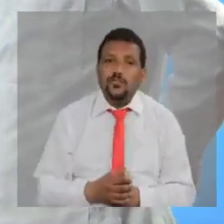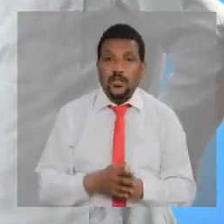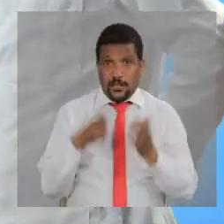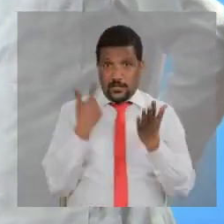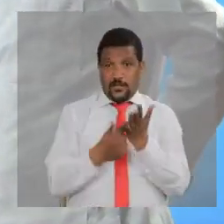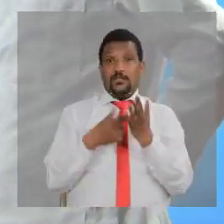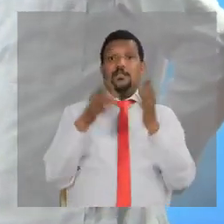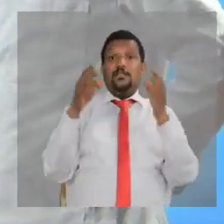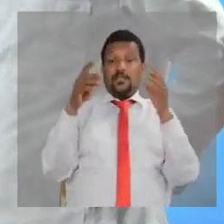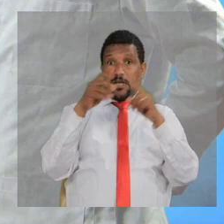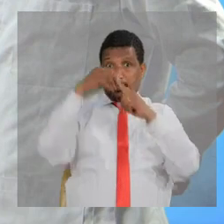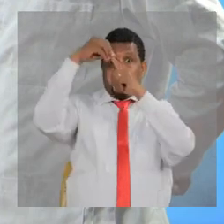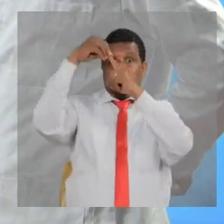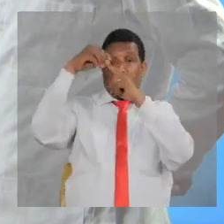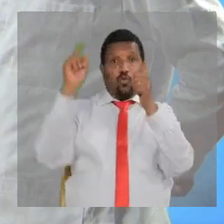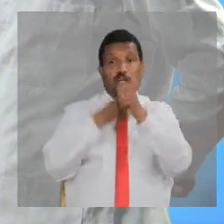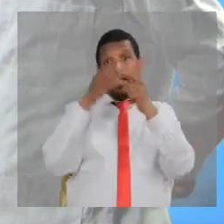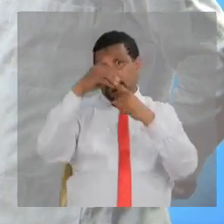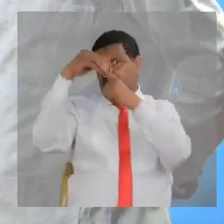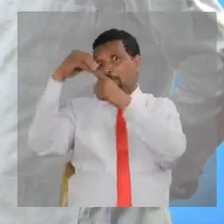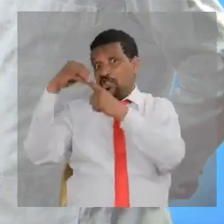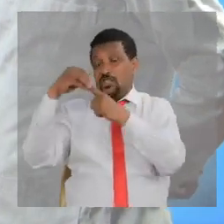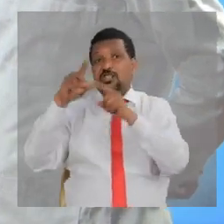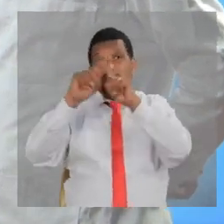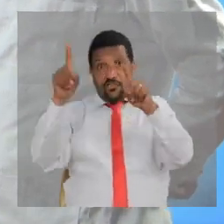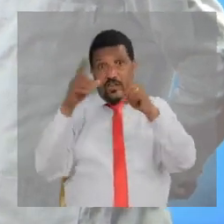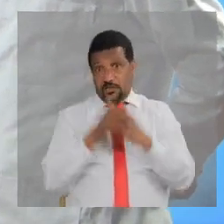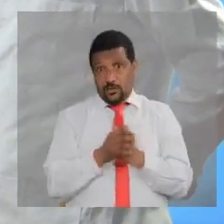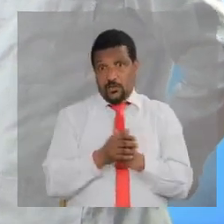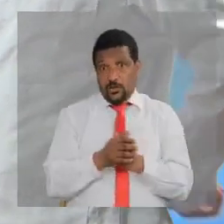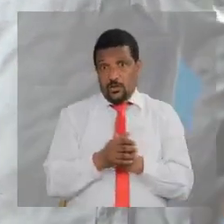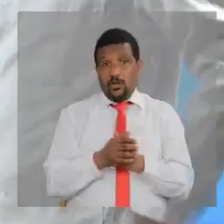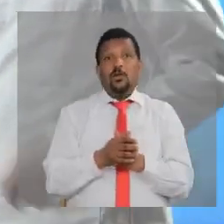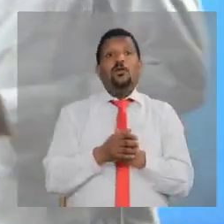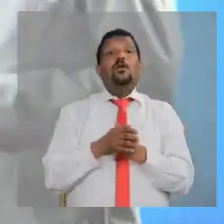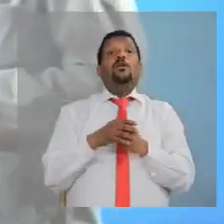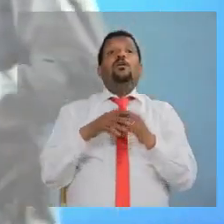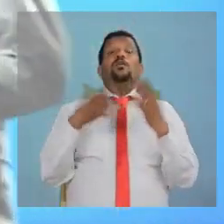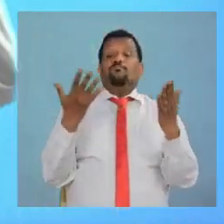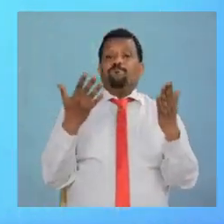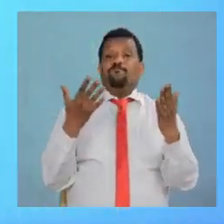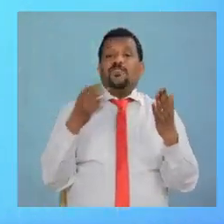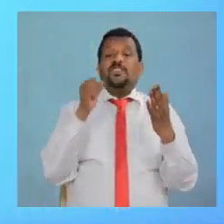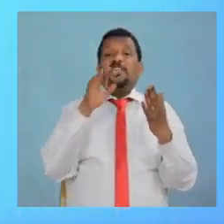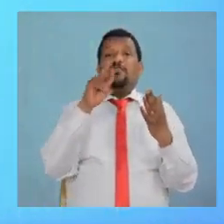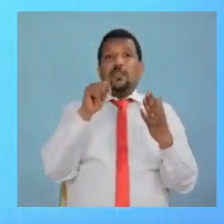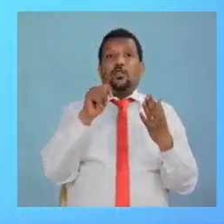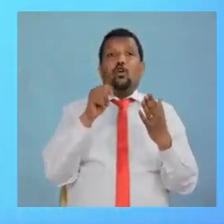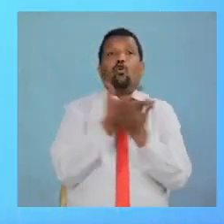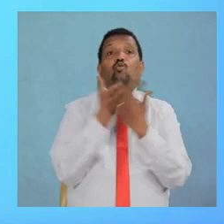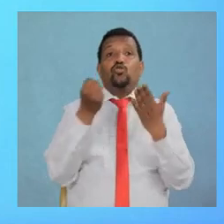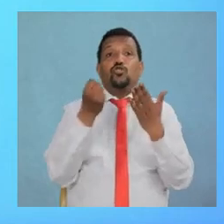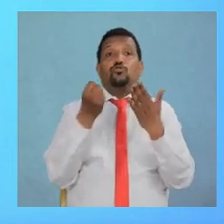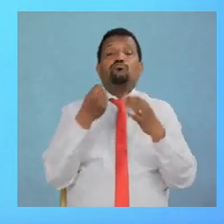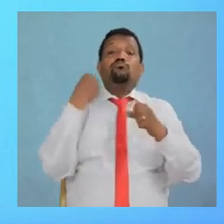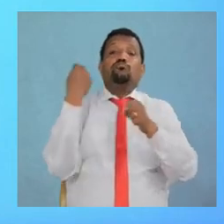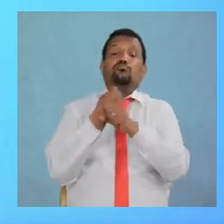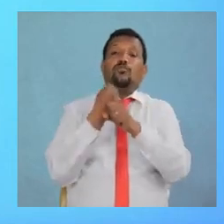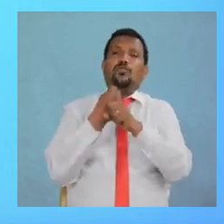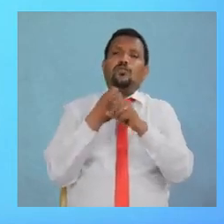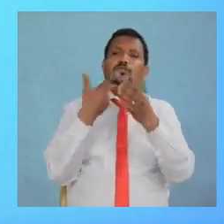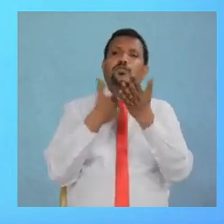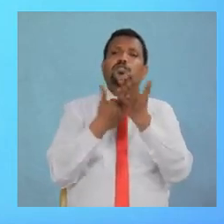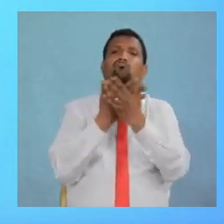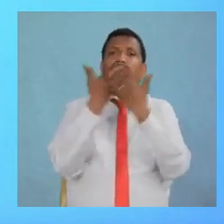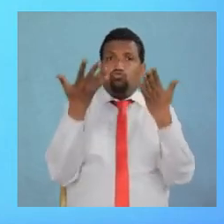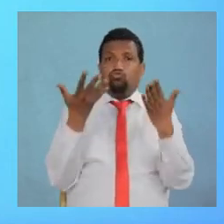Among these exceptions, one of the exceptions is given good. Given goods are a special type of inferior goods. Inferior goods are